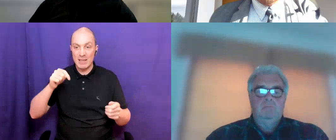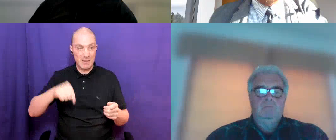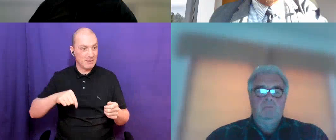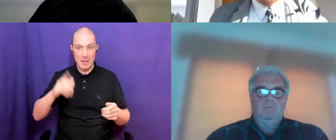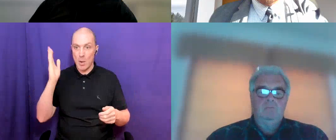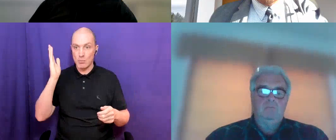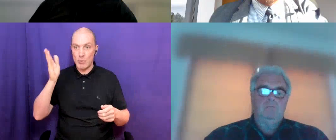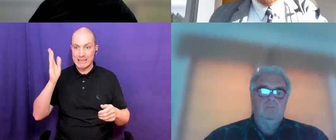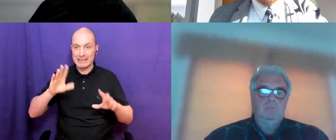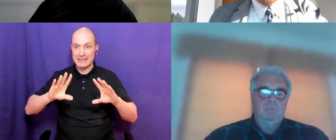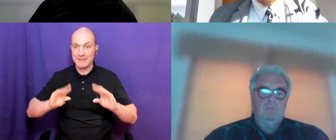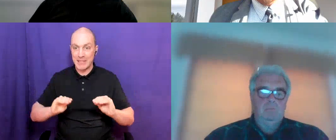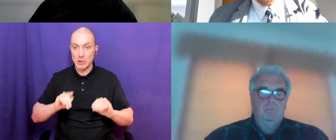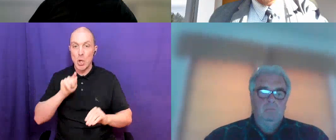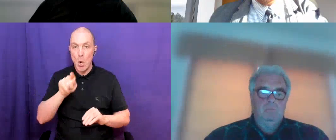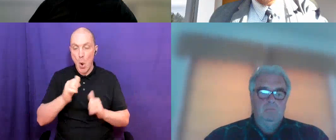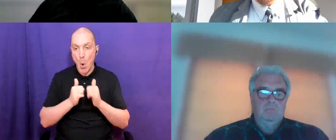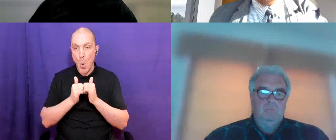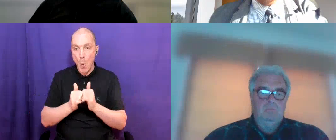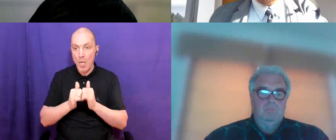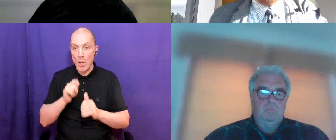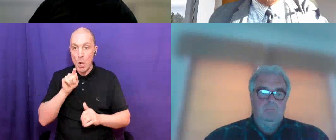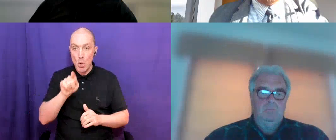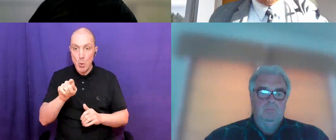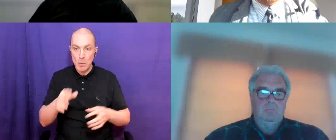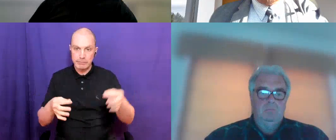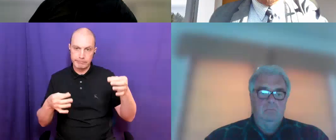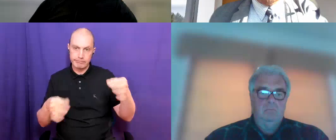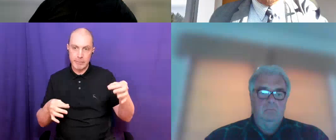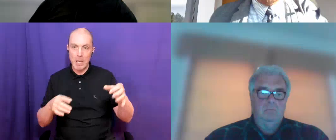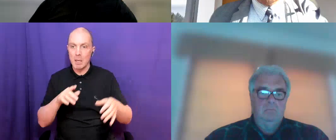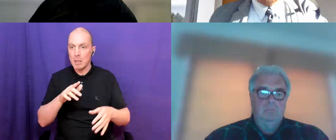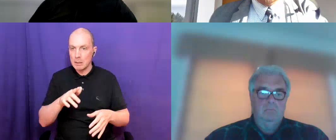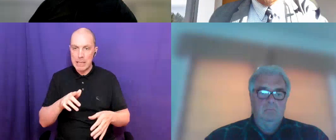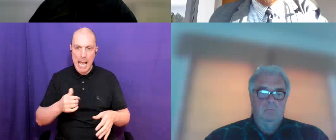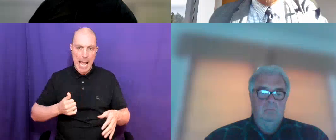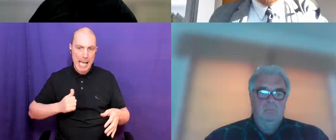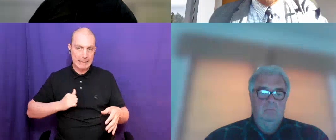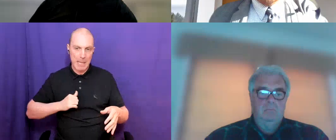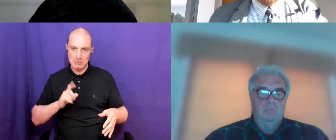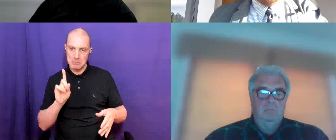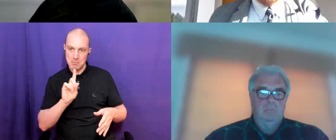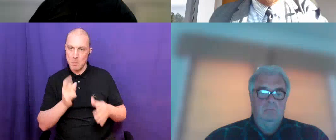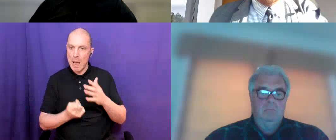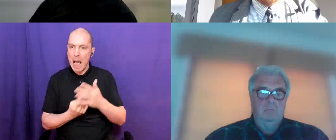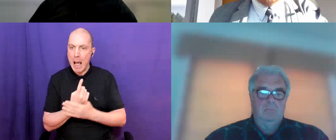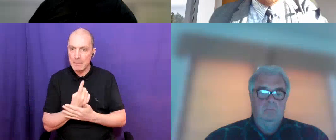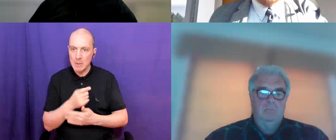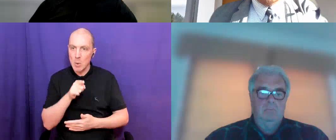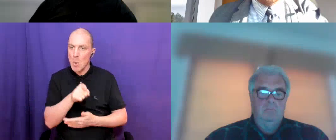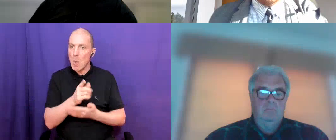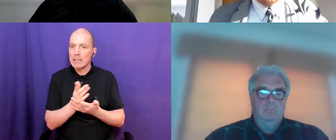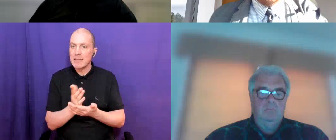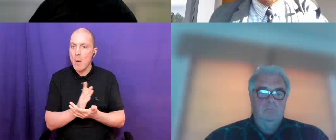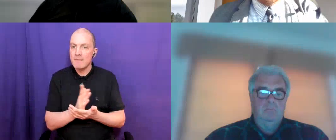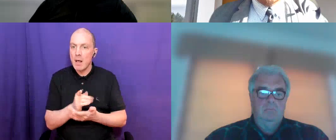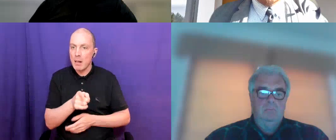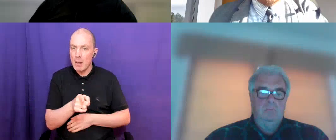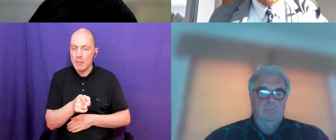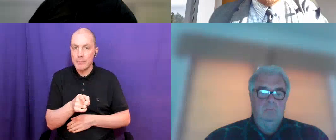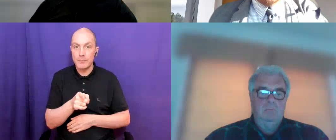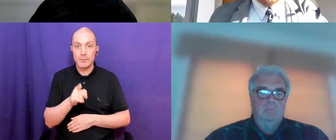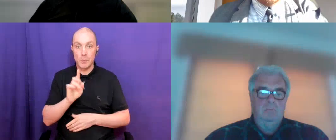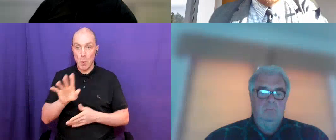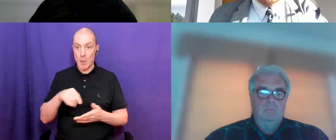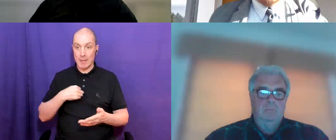presentation. It's worth taking a few minutes to discuss the expectations for doubtful ballot papers. So decisions